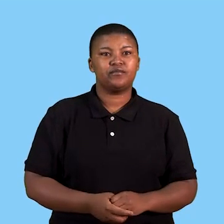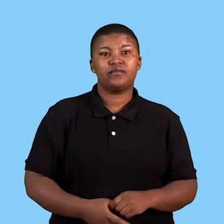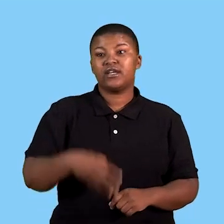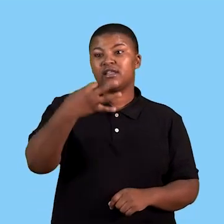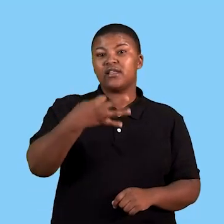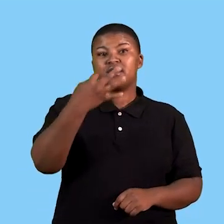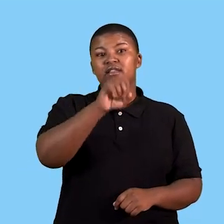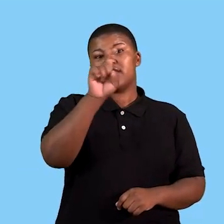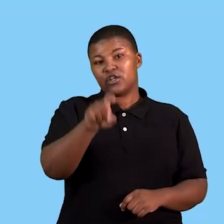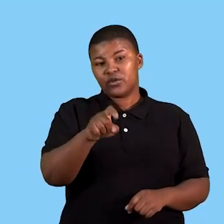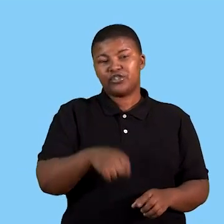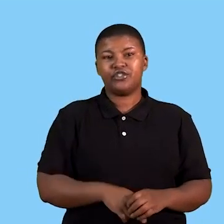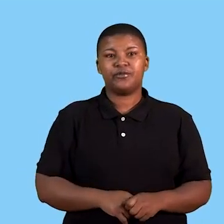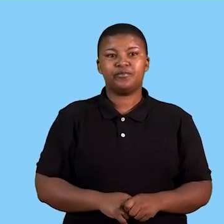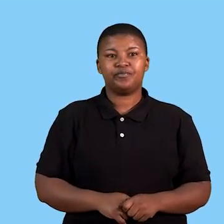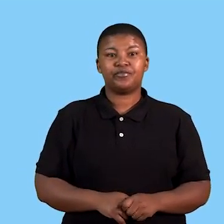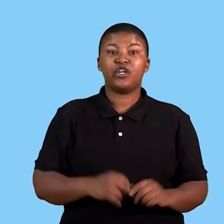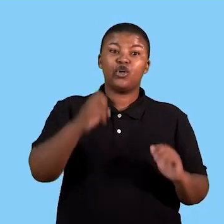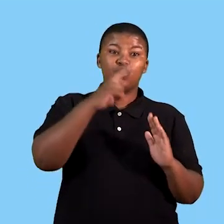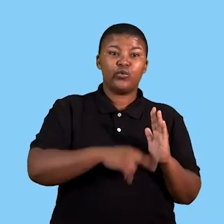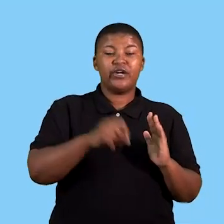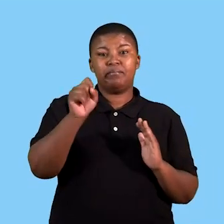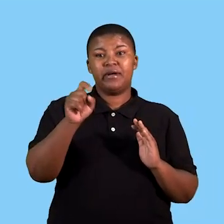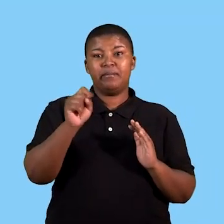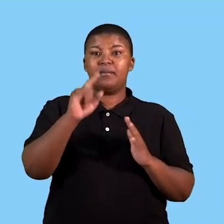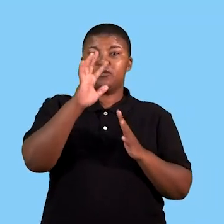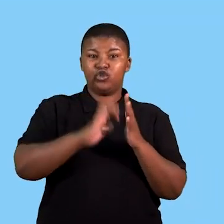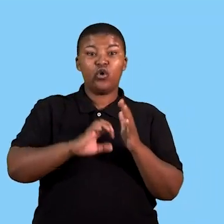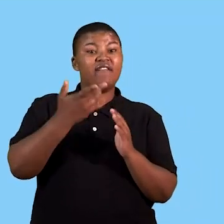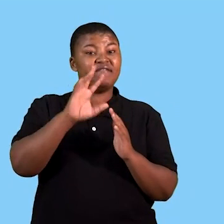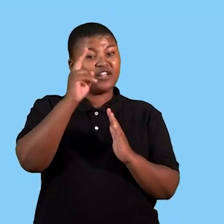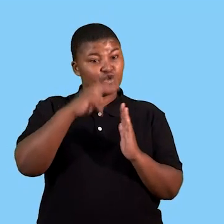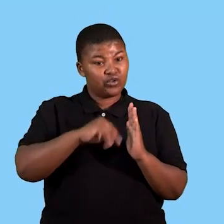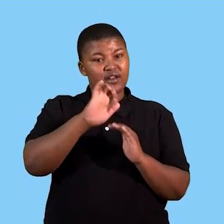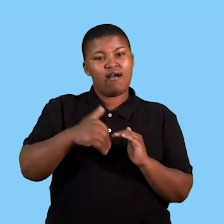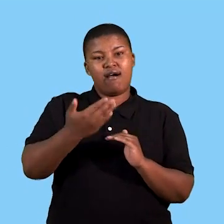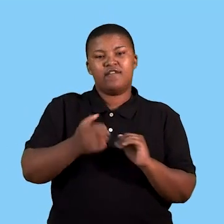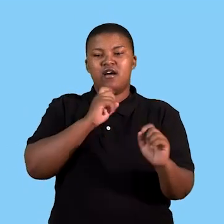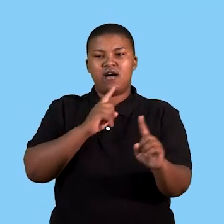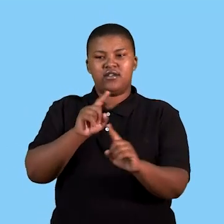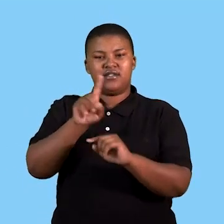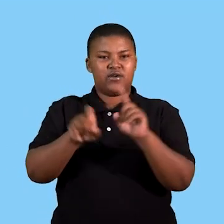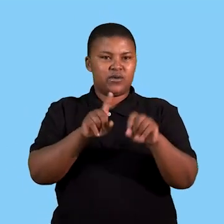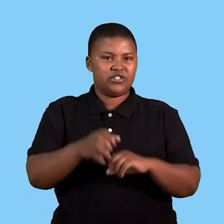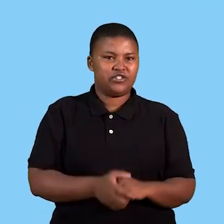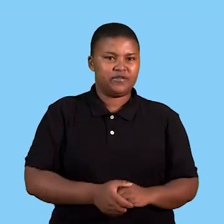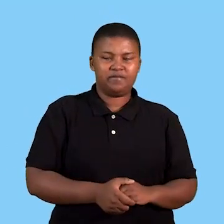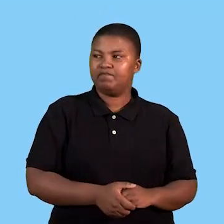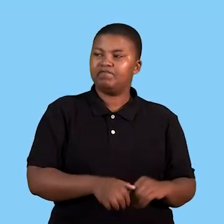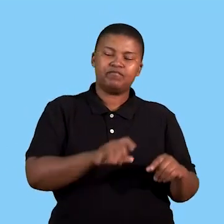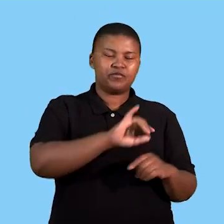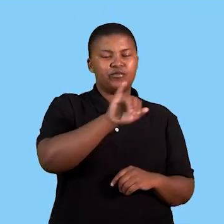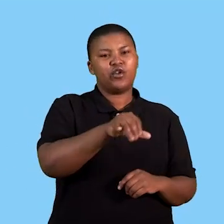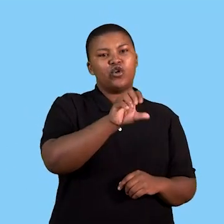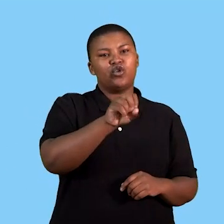Our third question for today then is read the following scenario and answer the question that follow.